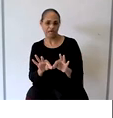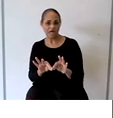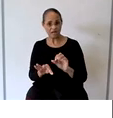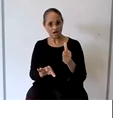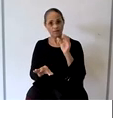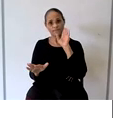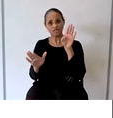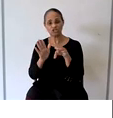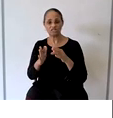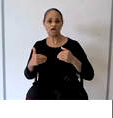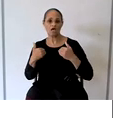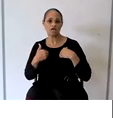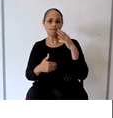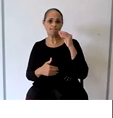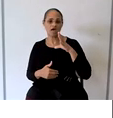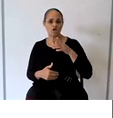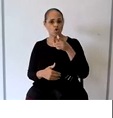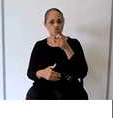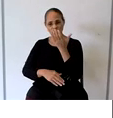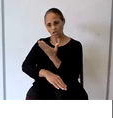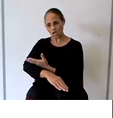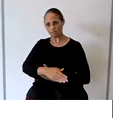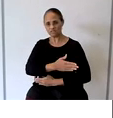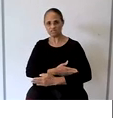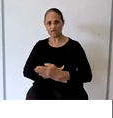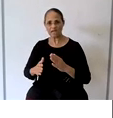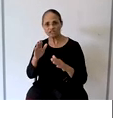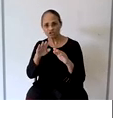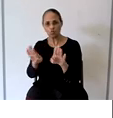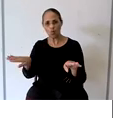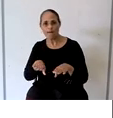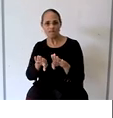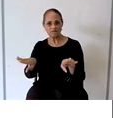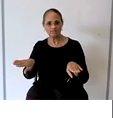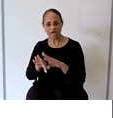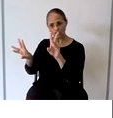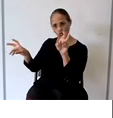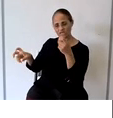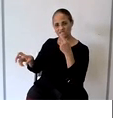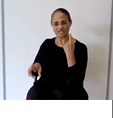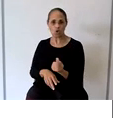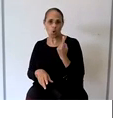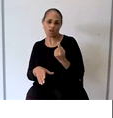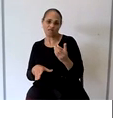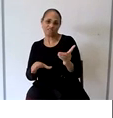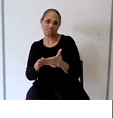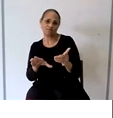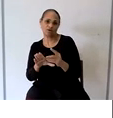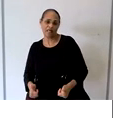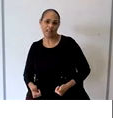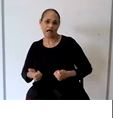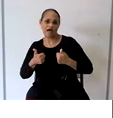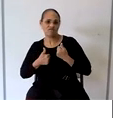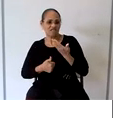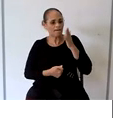who is an amputee and is swimming. And the quote next to him is, "The only disability in life is a